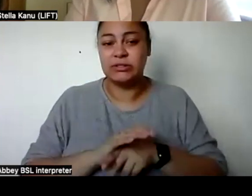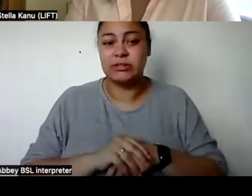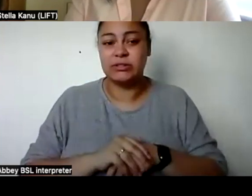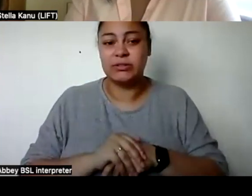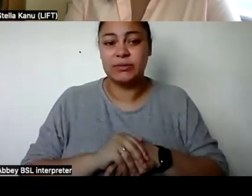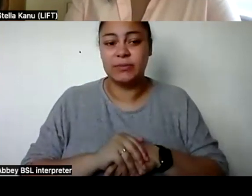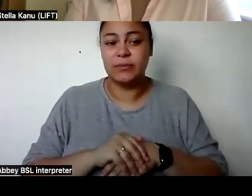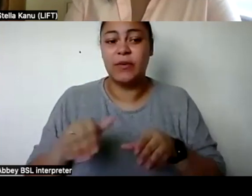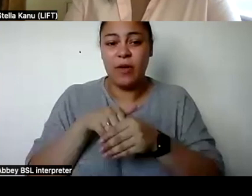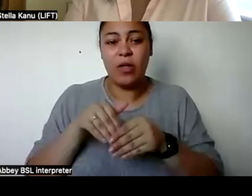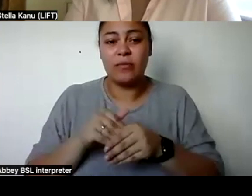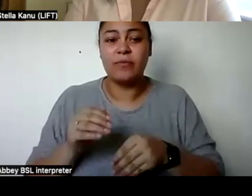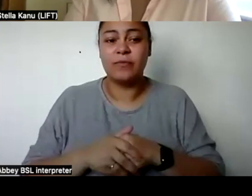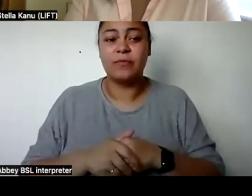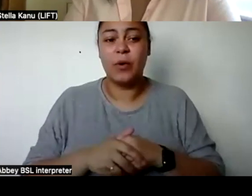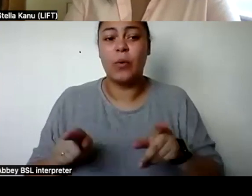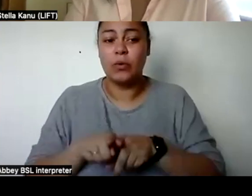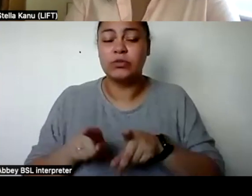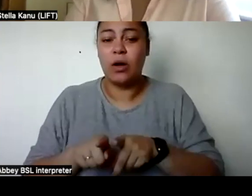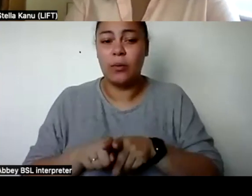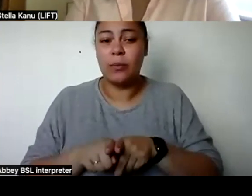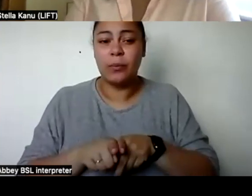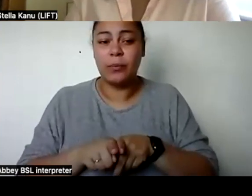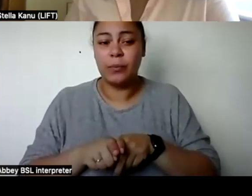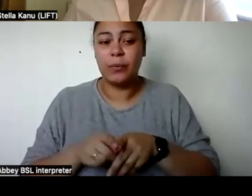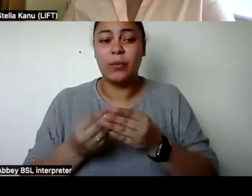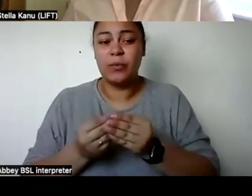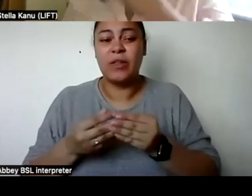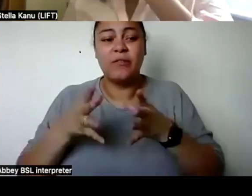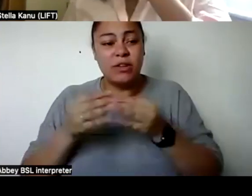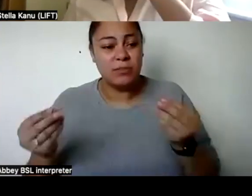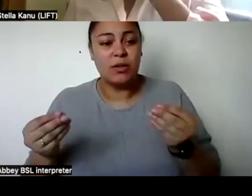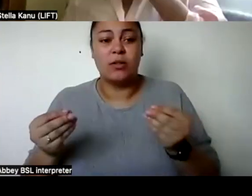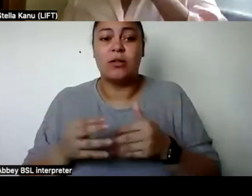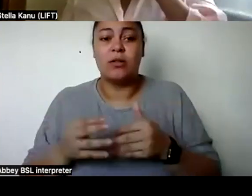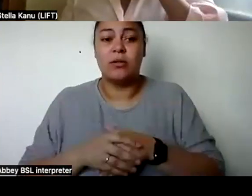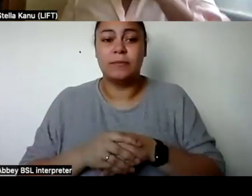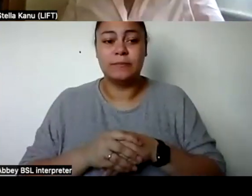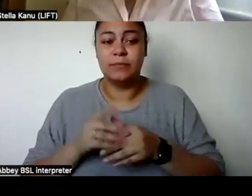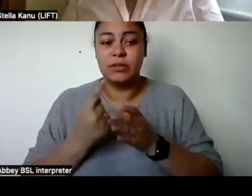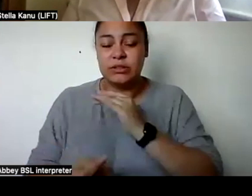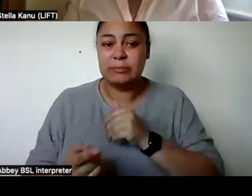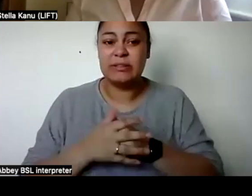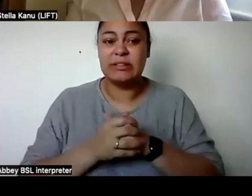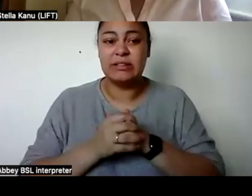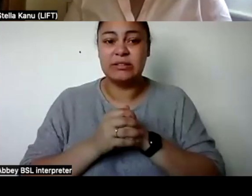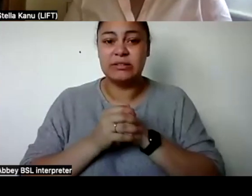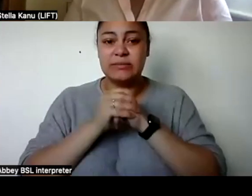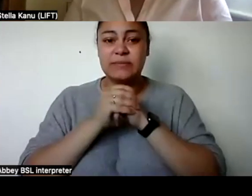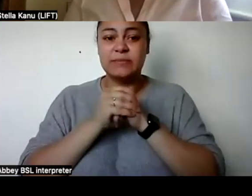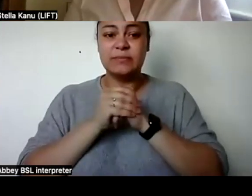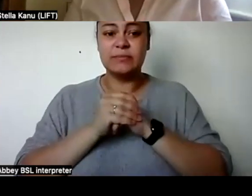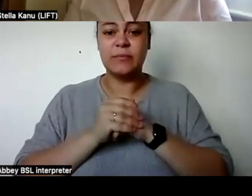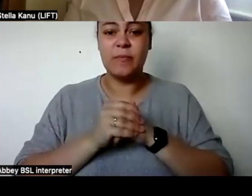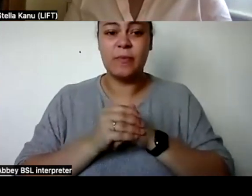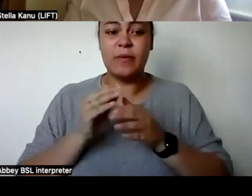invisible disability. Natasha and Kathy ran all-staff sessions, and they worked across the artistic programs, the building,